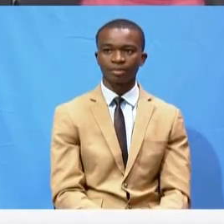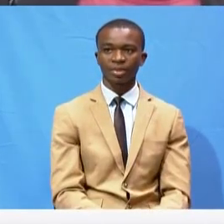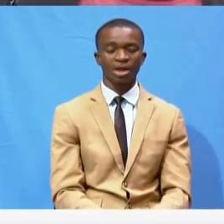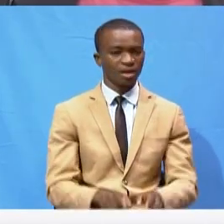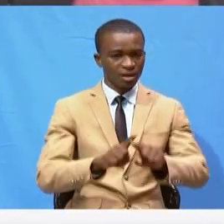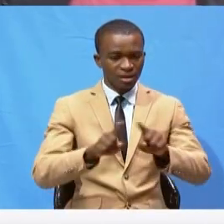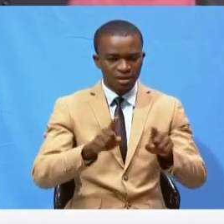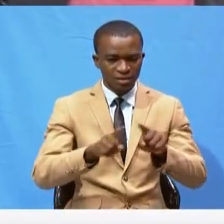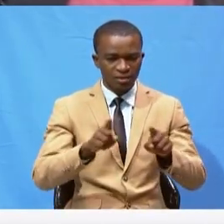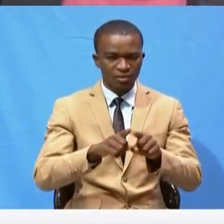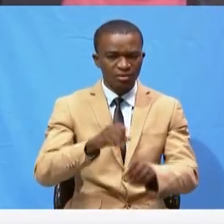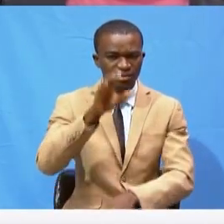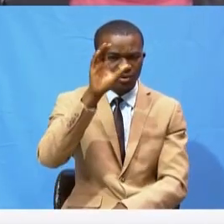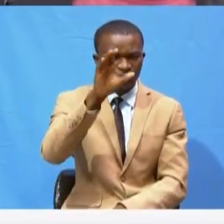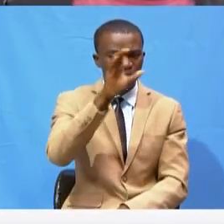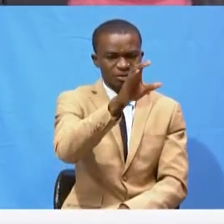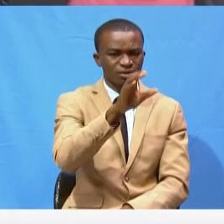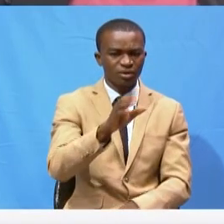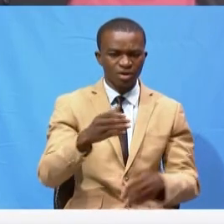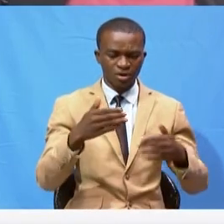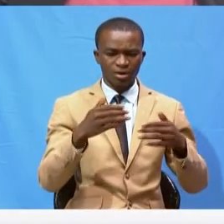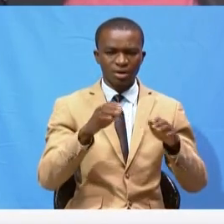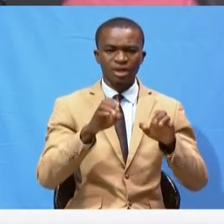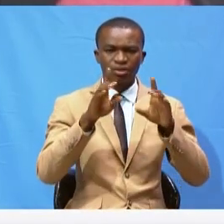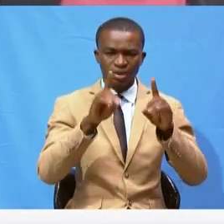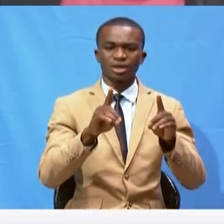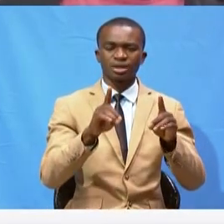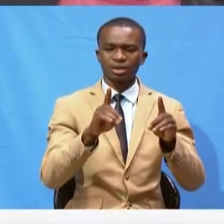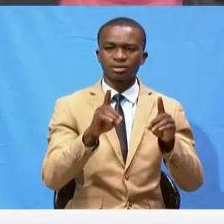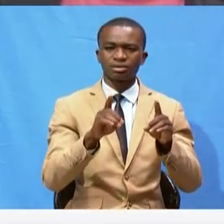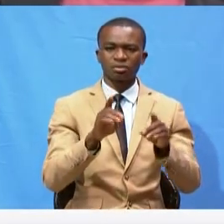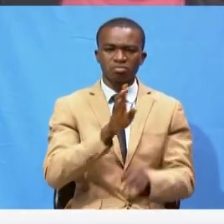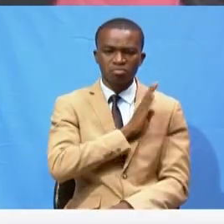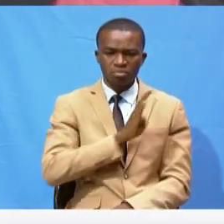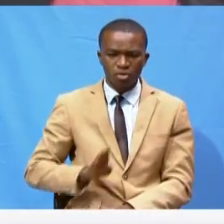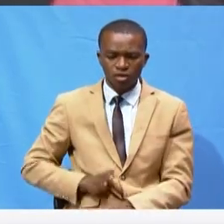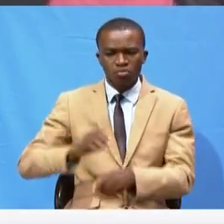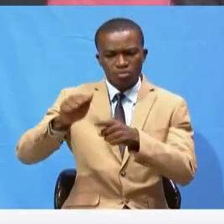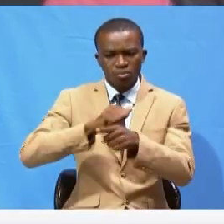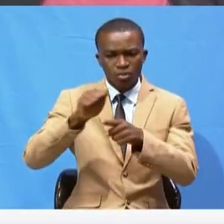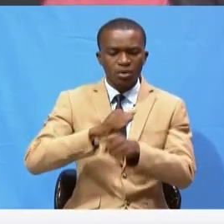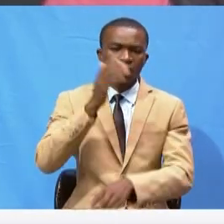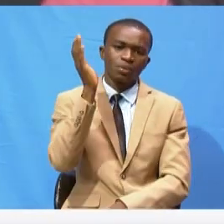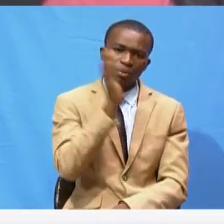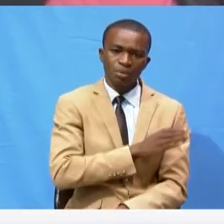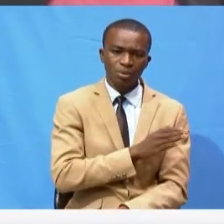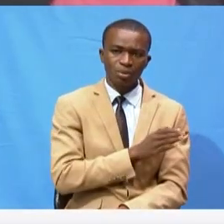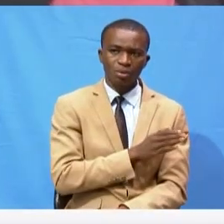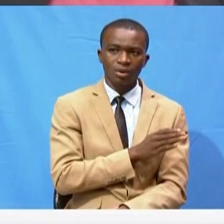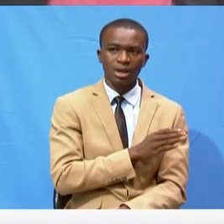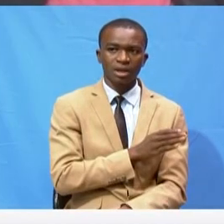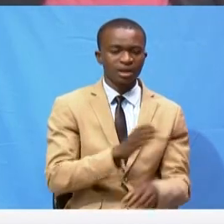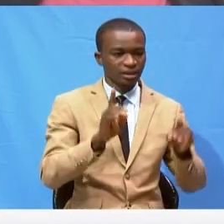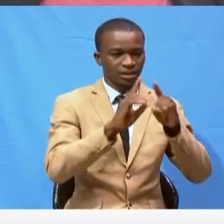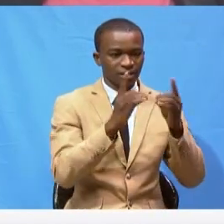the provincial health education boards, we trained them. Then at district, we also trained the DEBS, they call